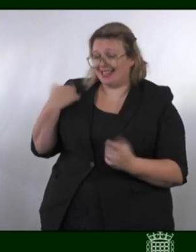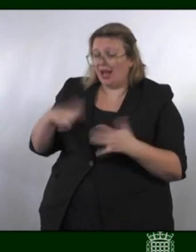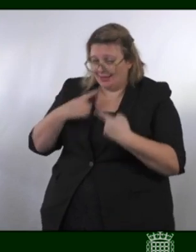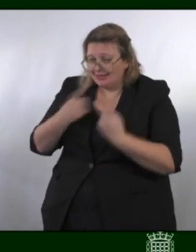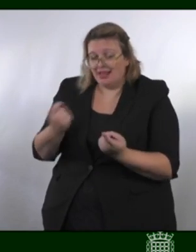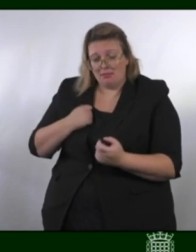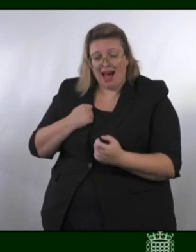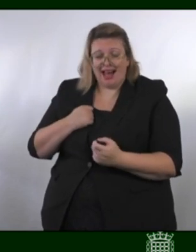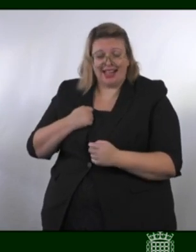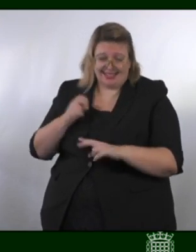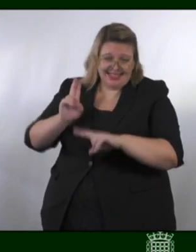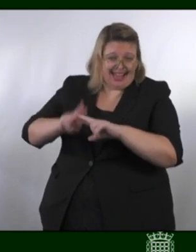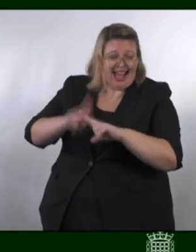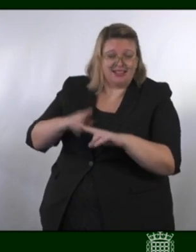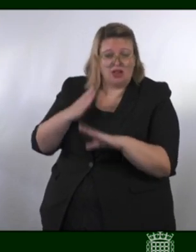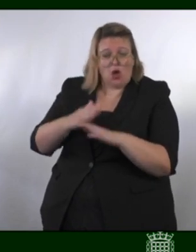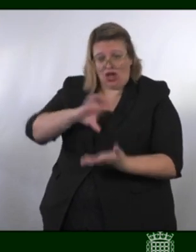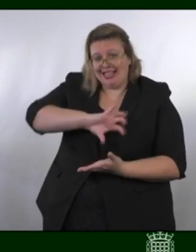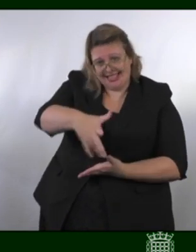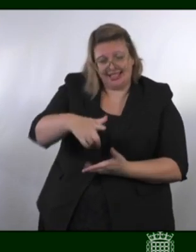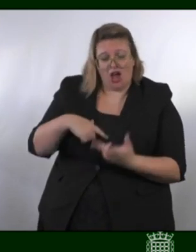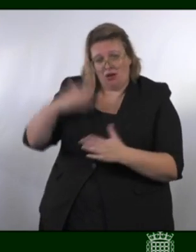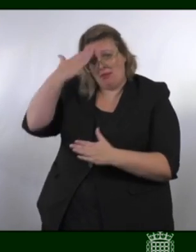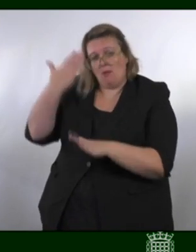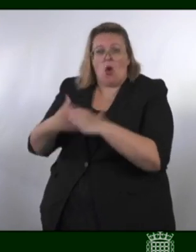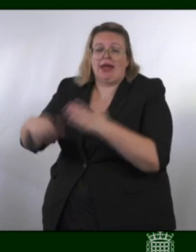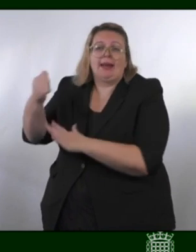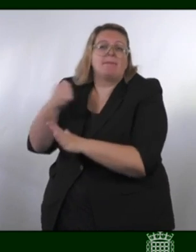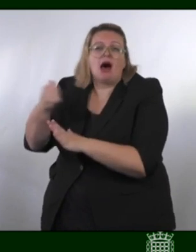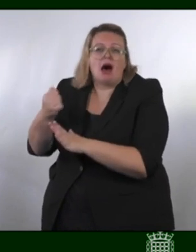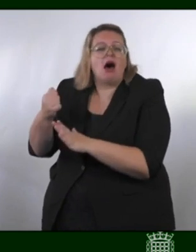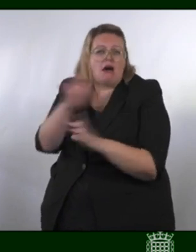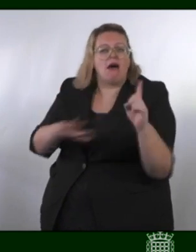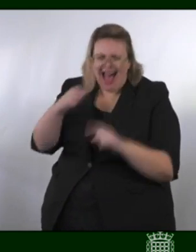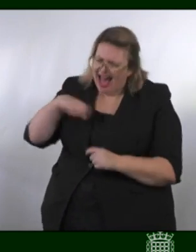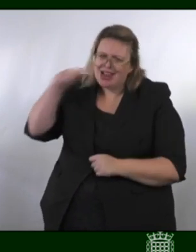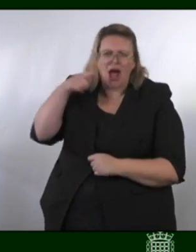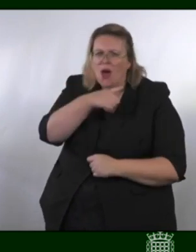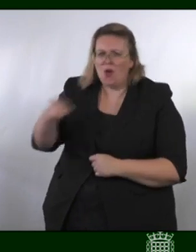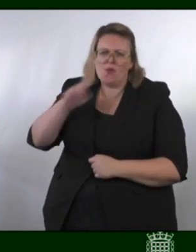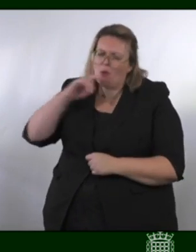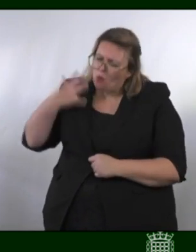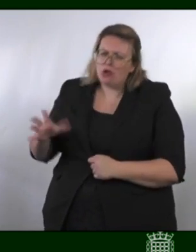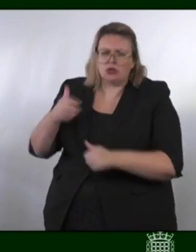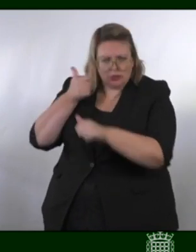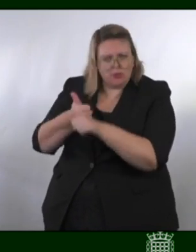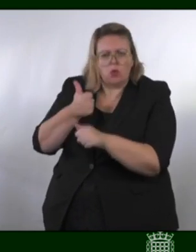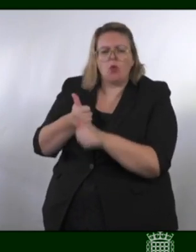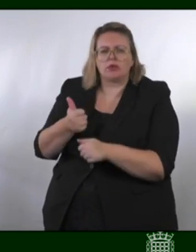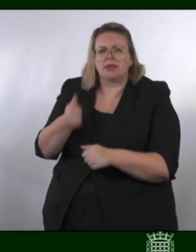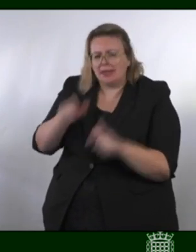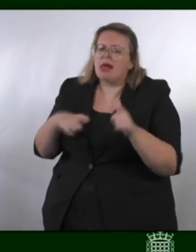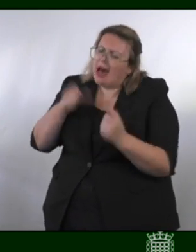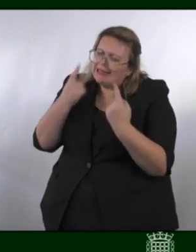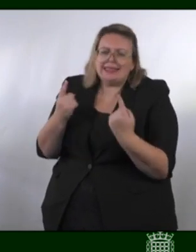in bars. I know people will want to do the right thing and will understand that further measures are necessary